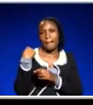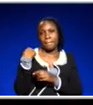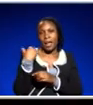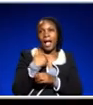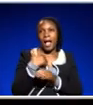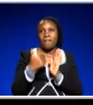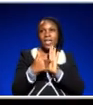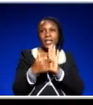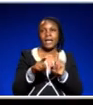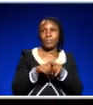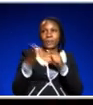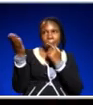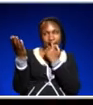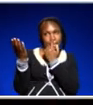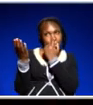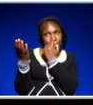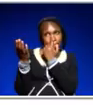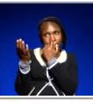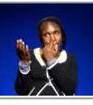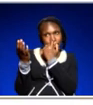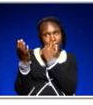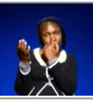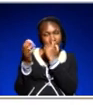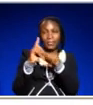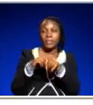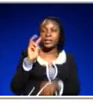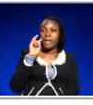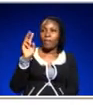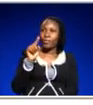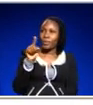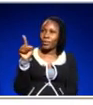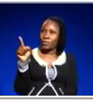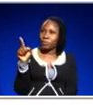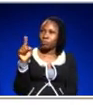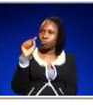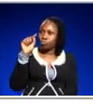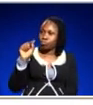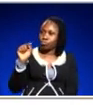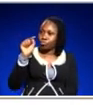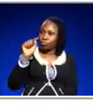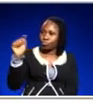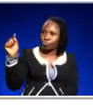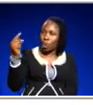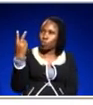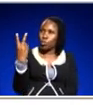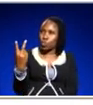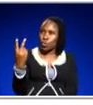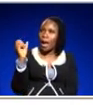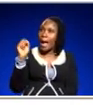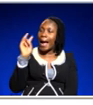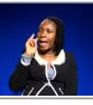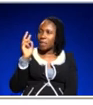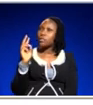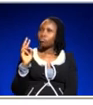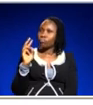given down there. For example, looking at the square root of 2, we can see 2 is